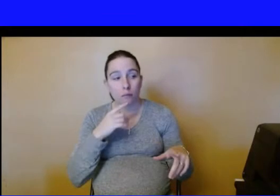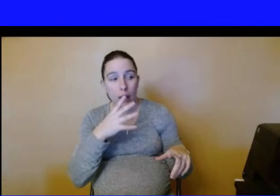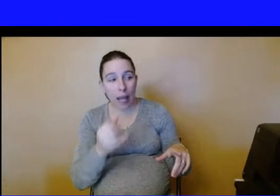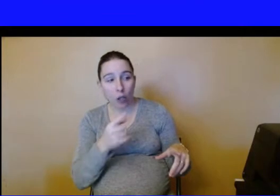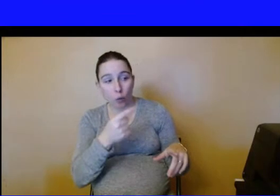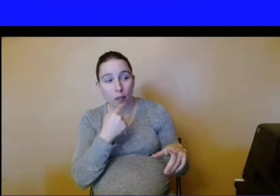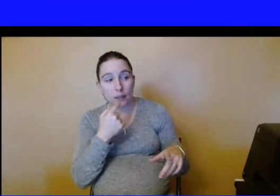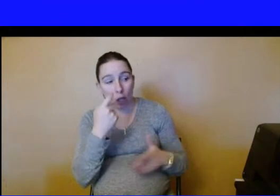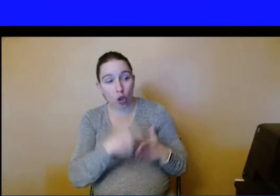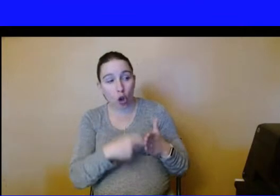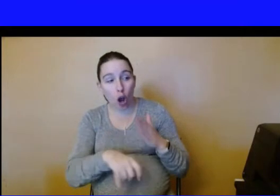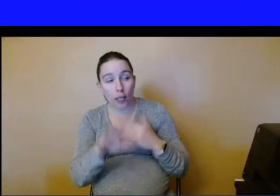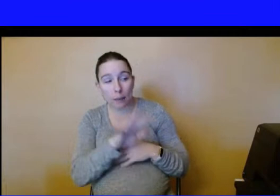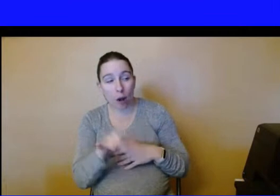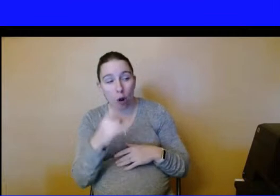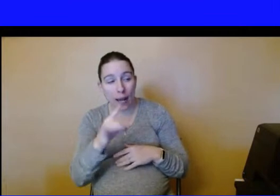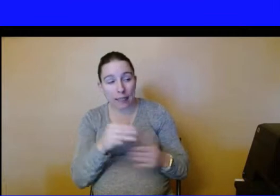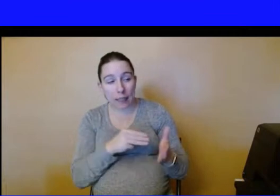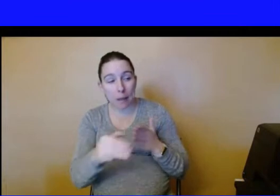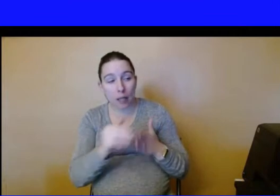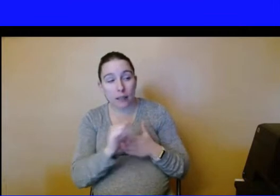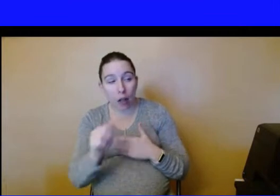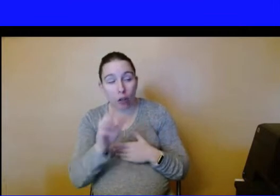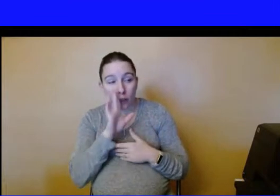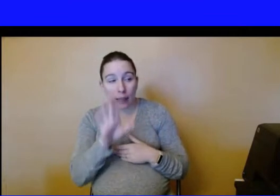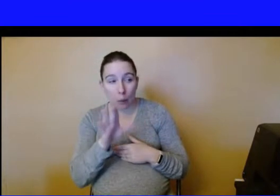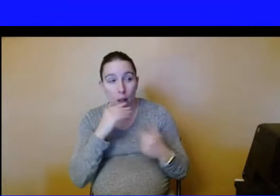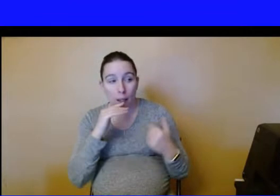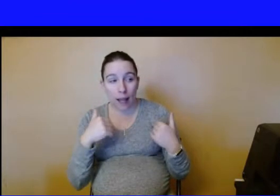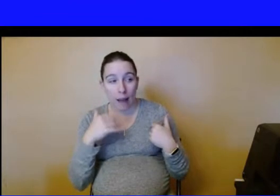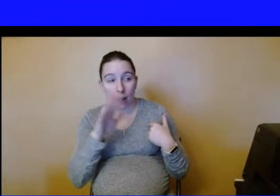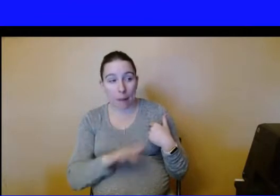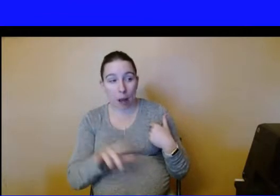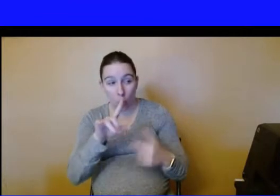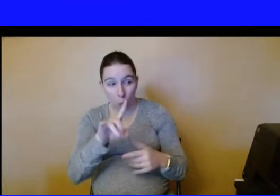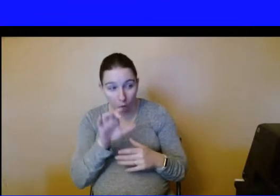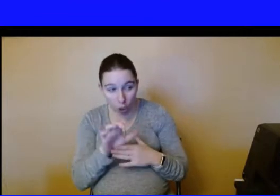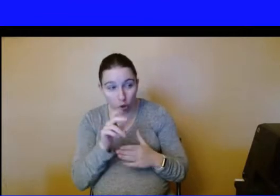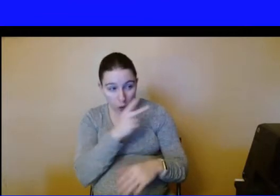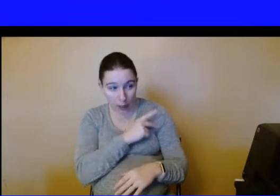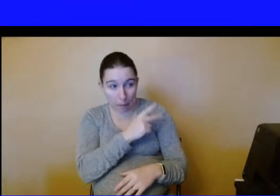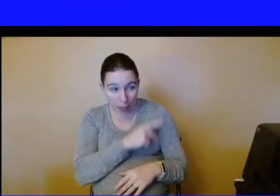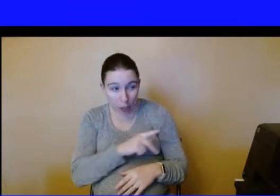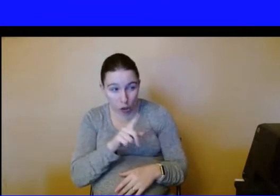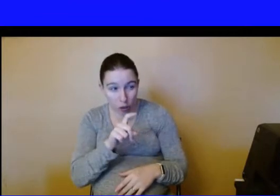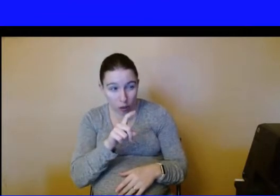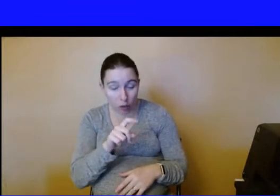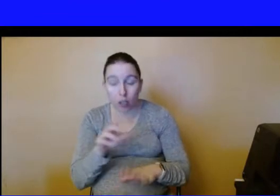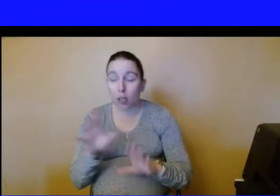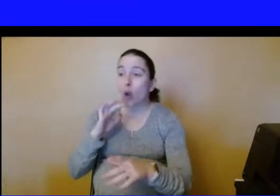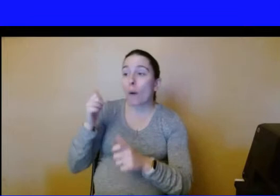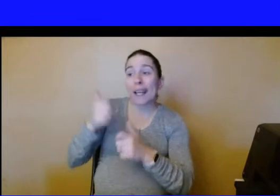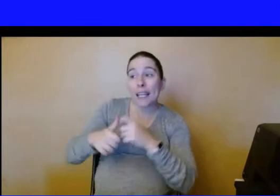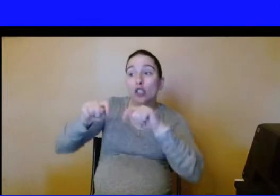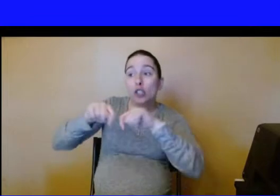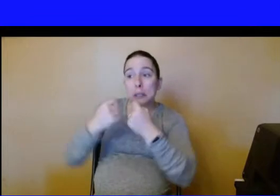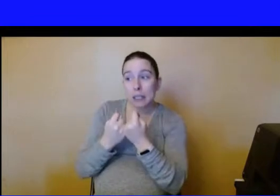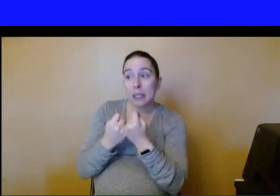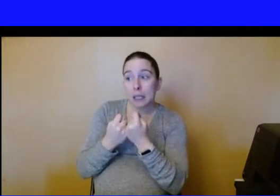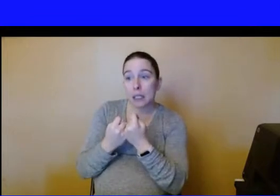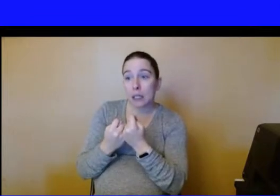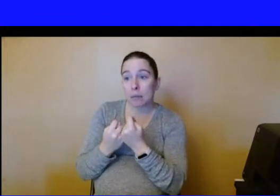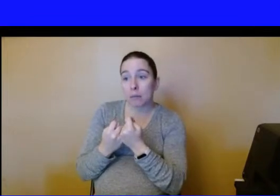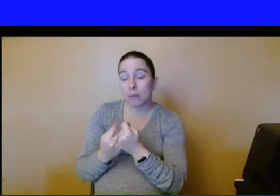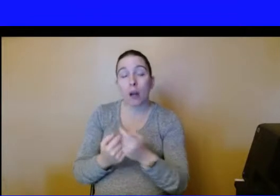And there always seems to be so much difficulty in placing